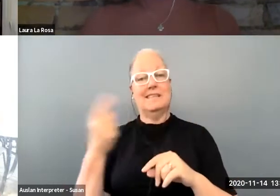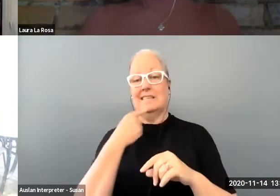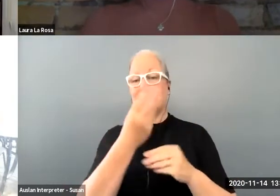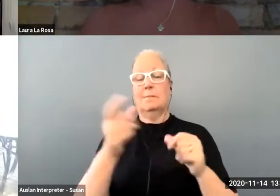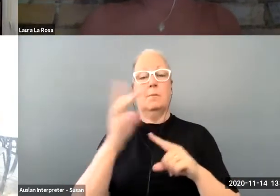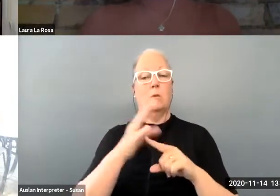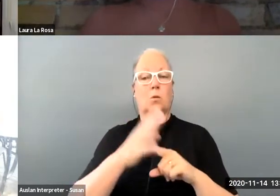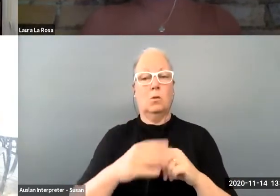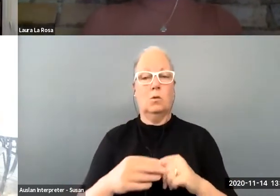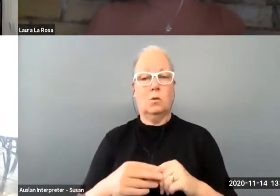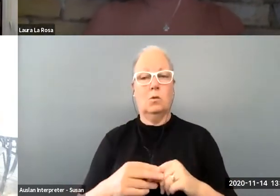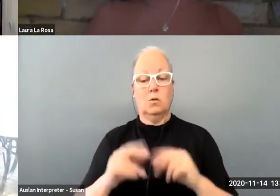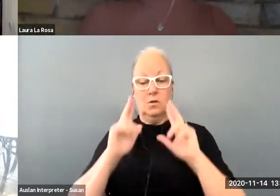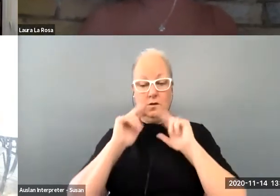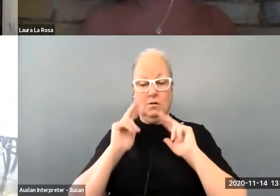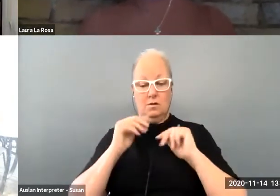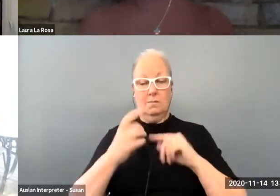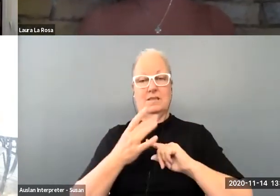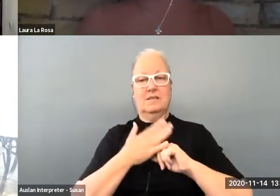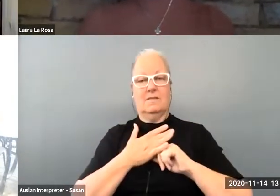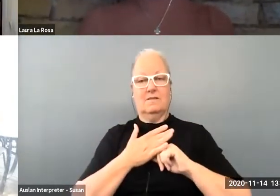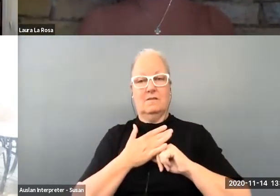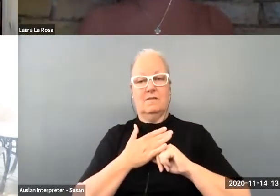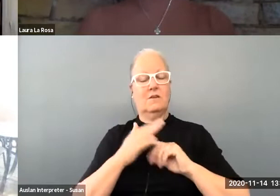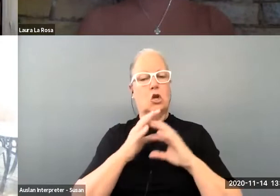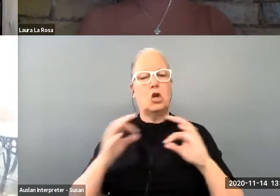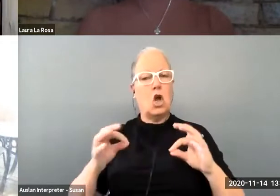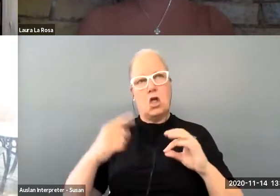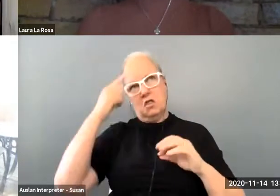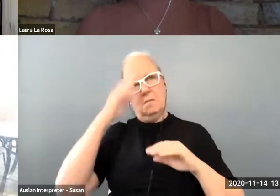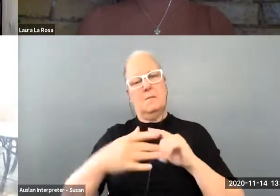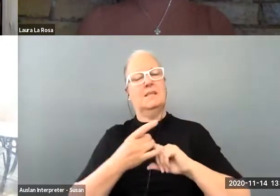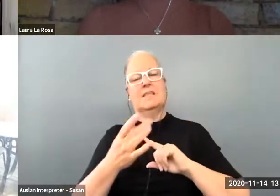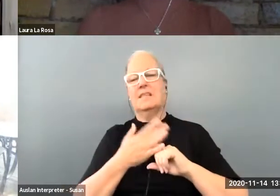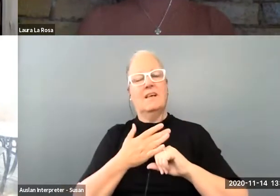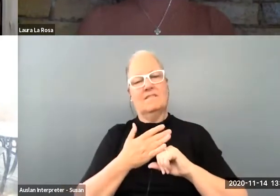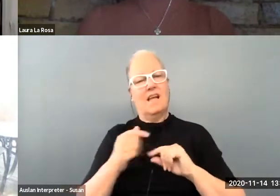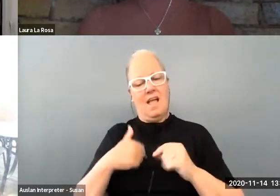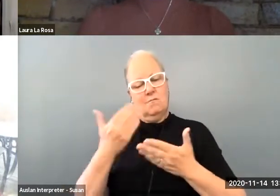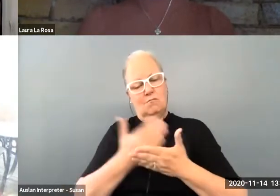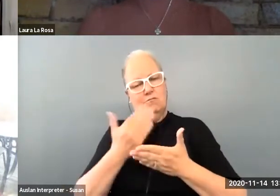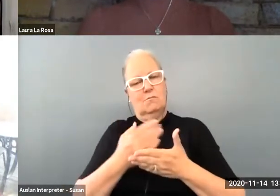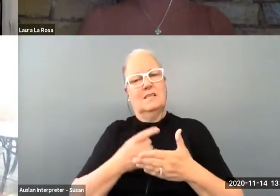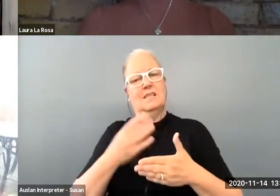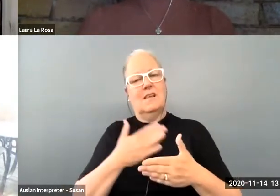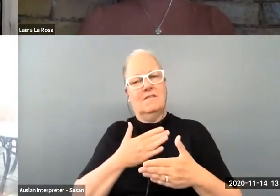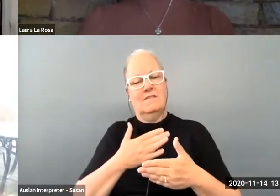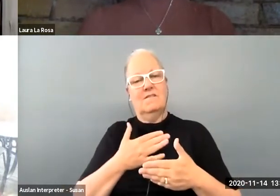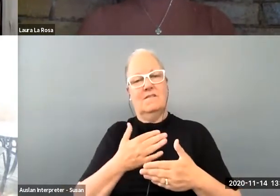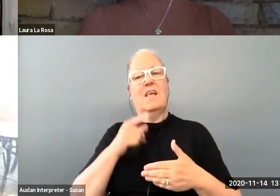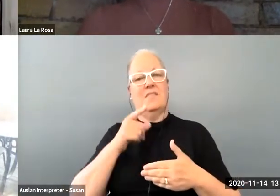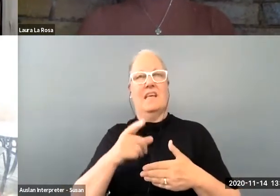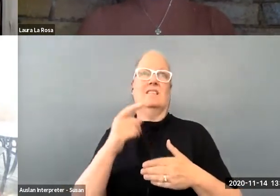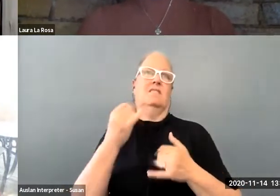which is, caring for myself is not self-indulgence, it is self-preservation, and that is an act of political